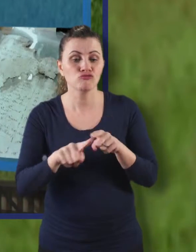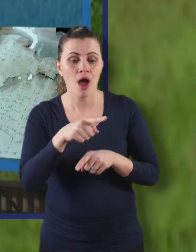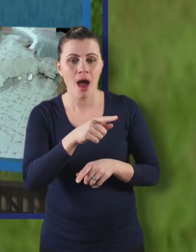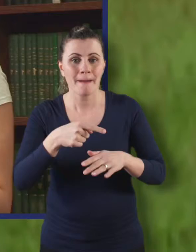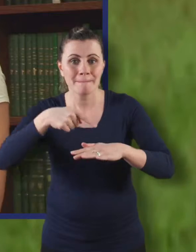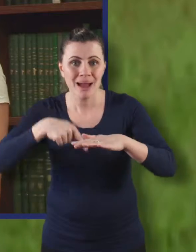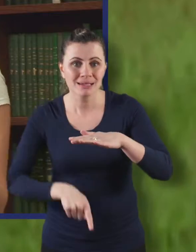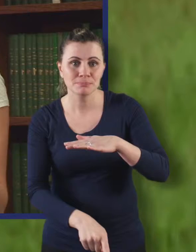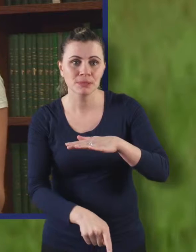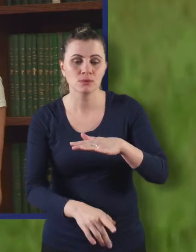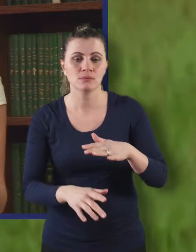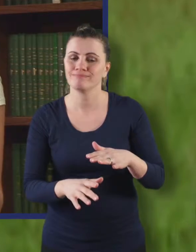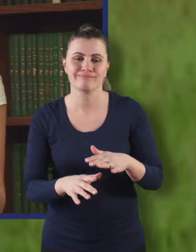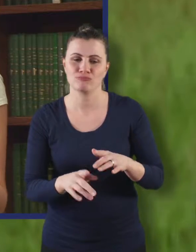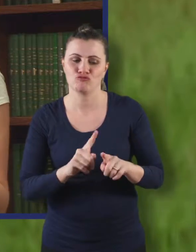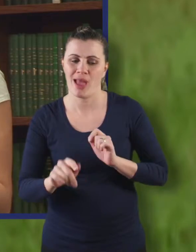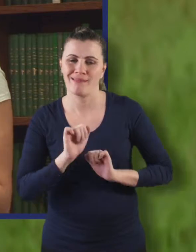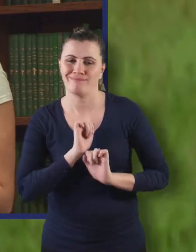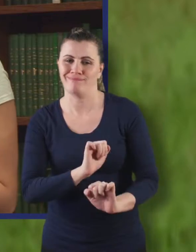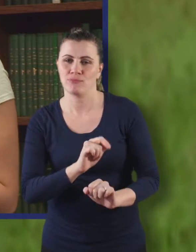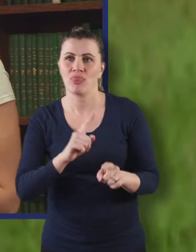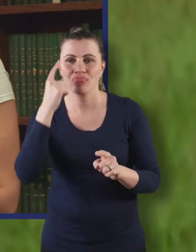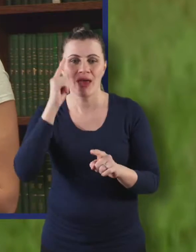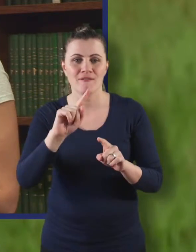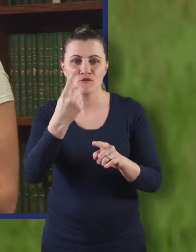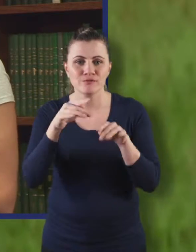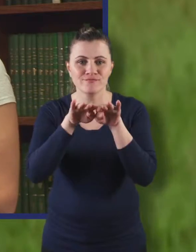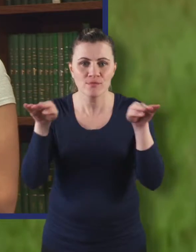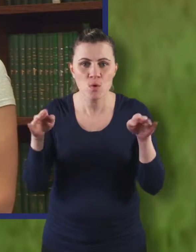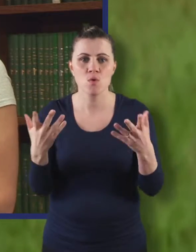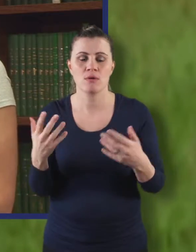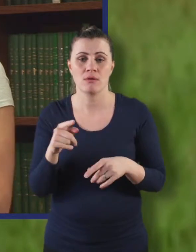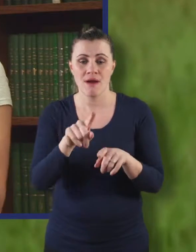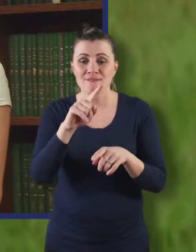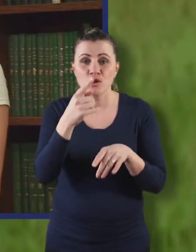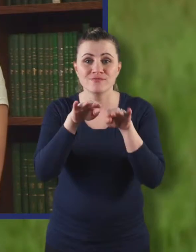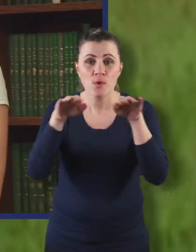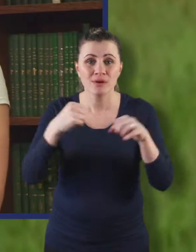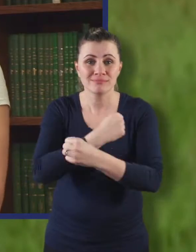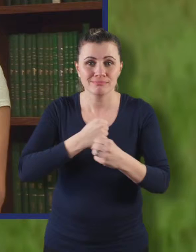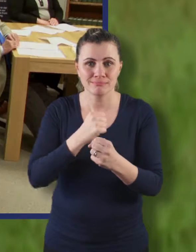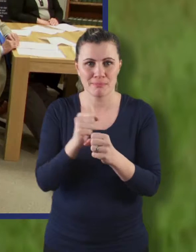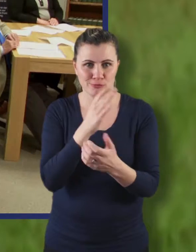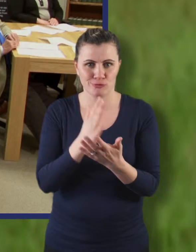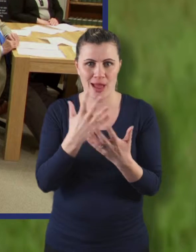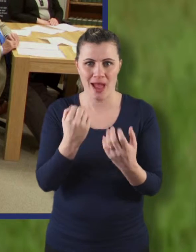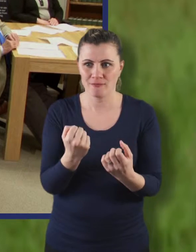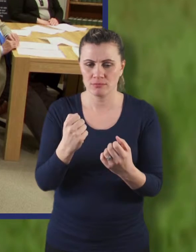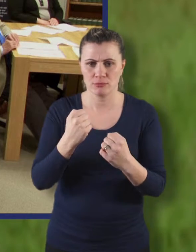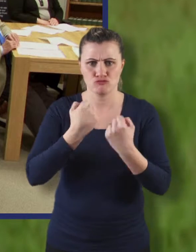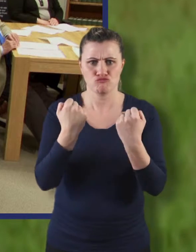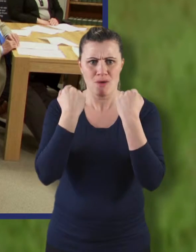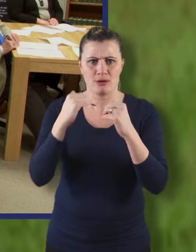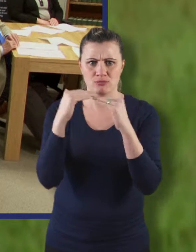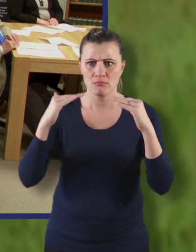using basements. A first floor is ideal. With a first floor space, please be aware that actually you may need to strengthen the floor, as